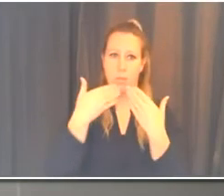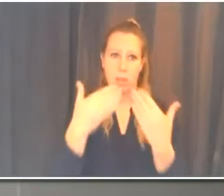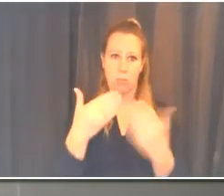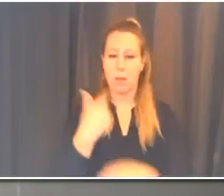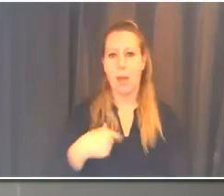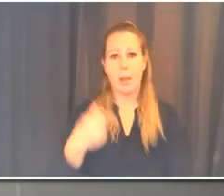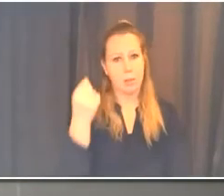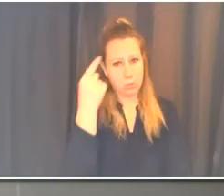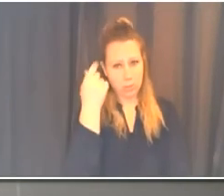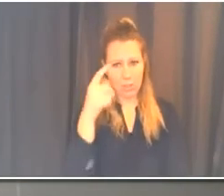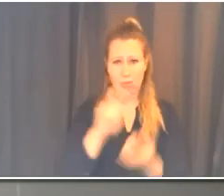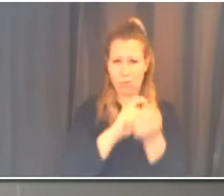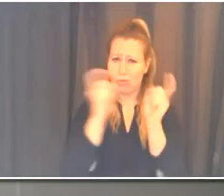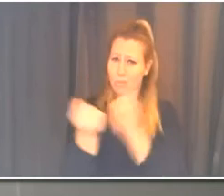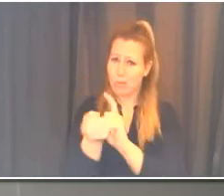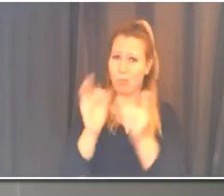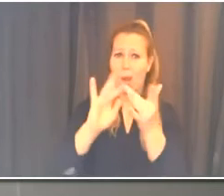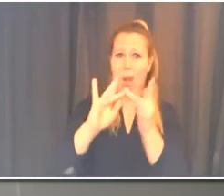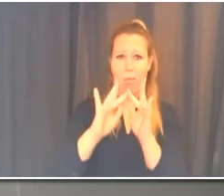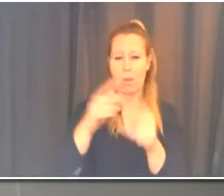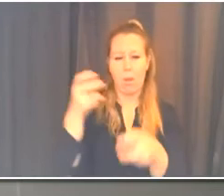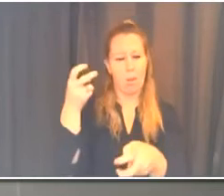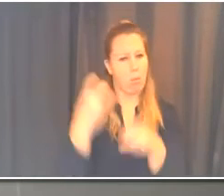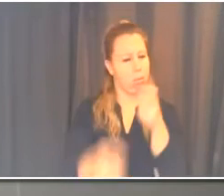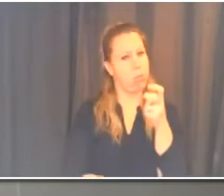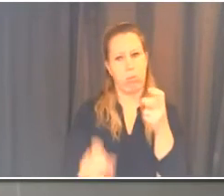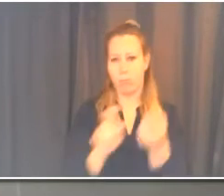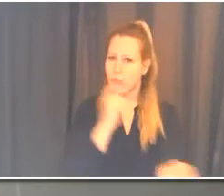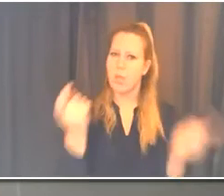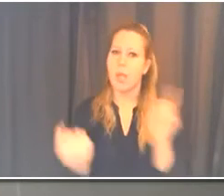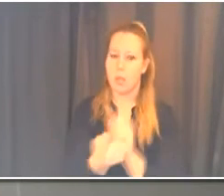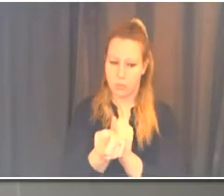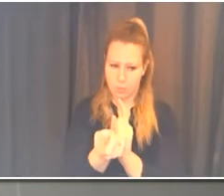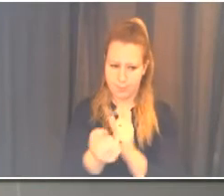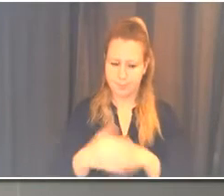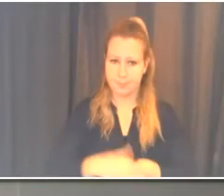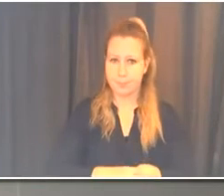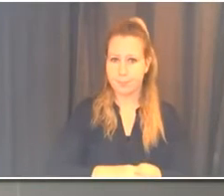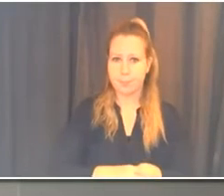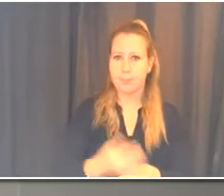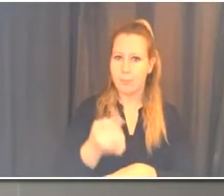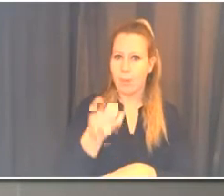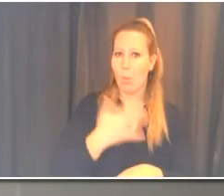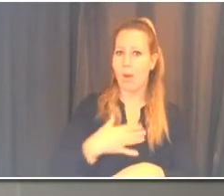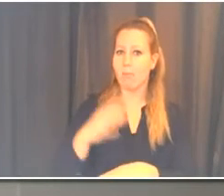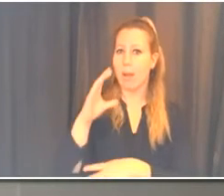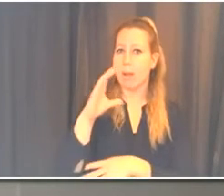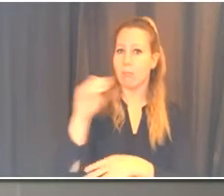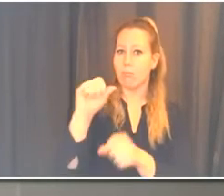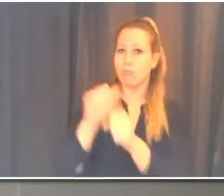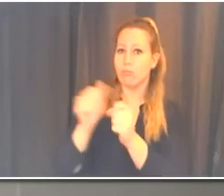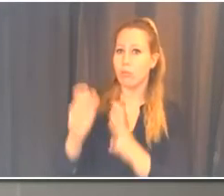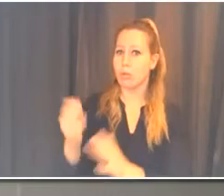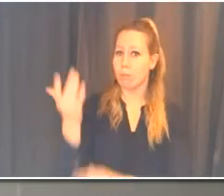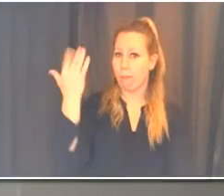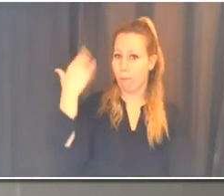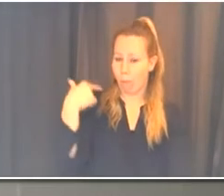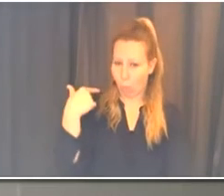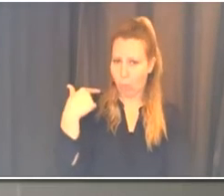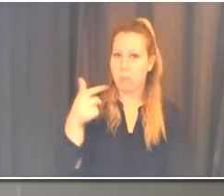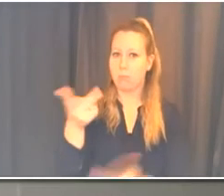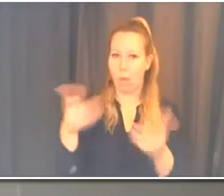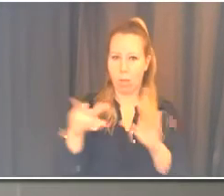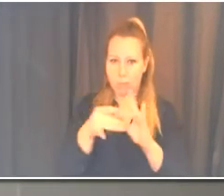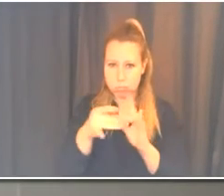a case can't proceed right now in cases like um support matters or divorce matters if we can get a date a register a date for the